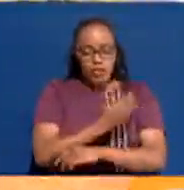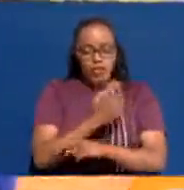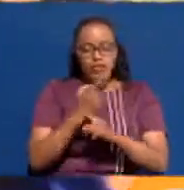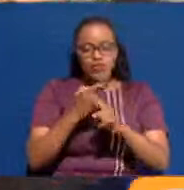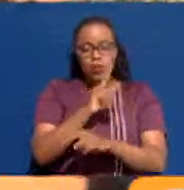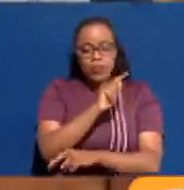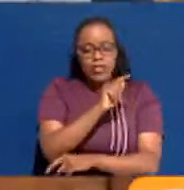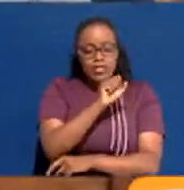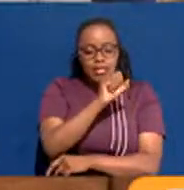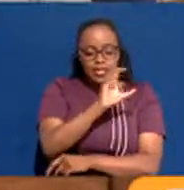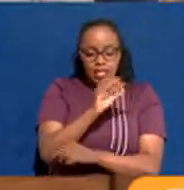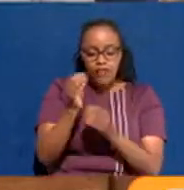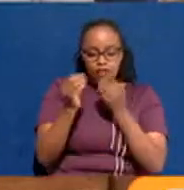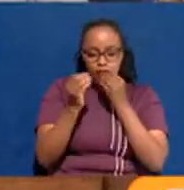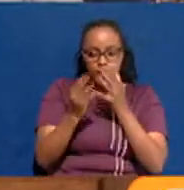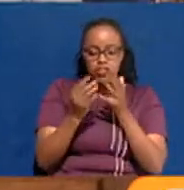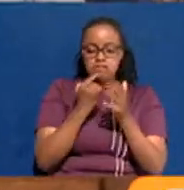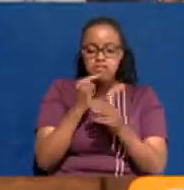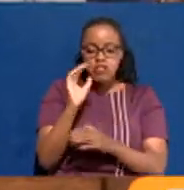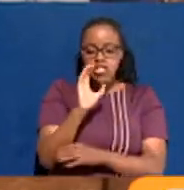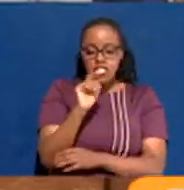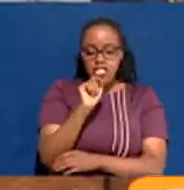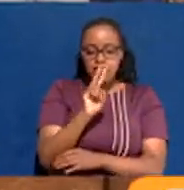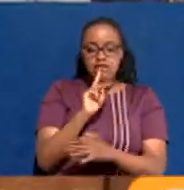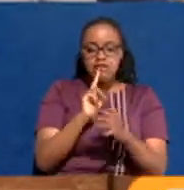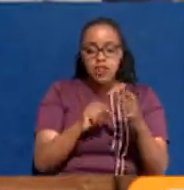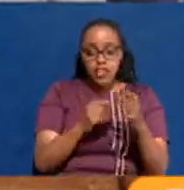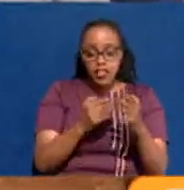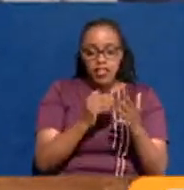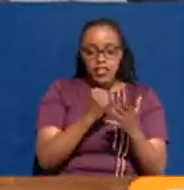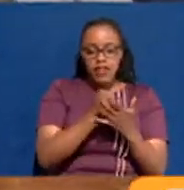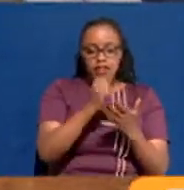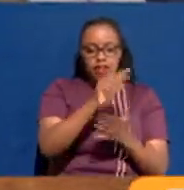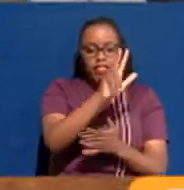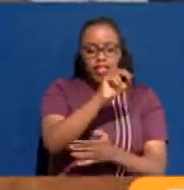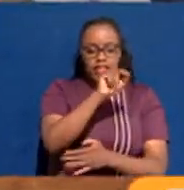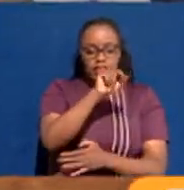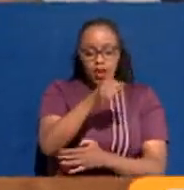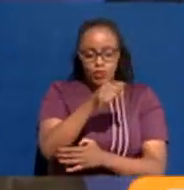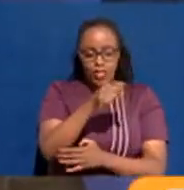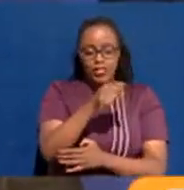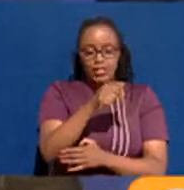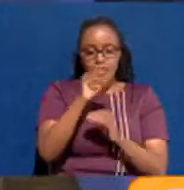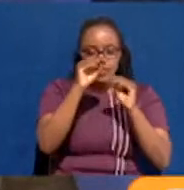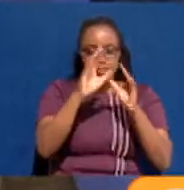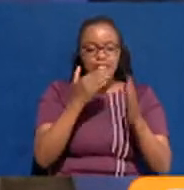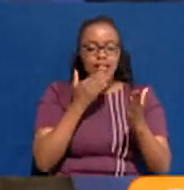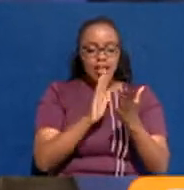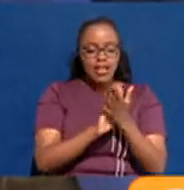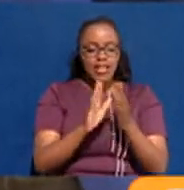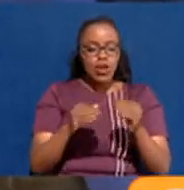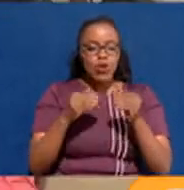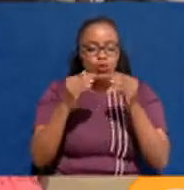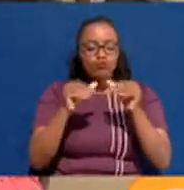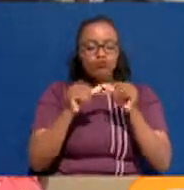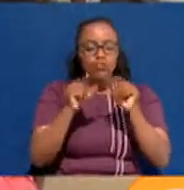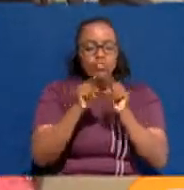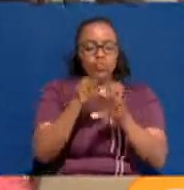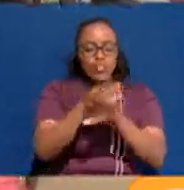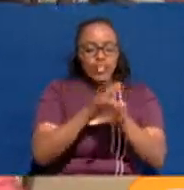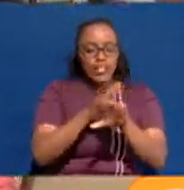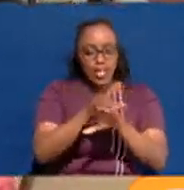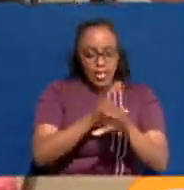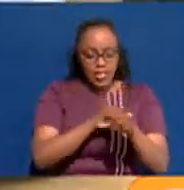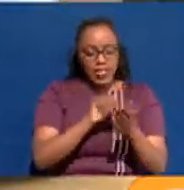Teacher Service Commission told Citizen that the deployment letters for the over 30,000 teachers were still being issued, delaying the posting